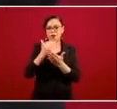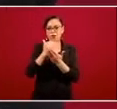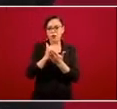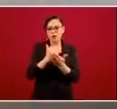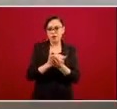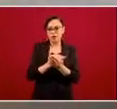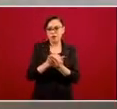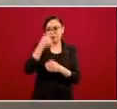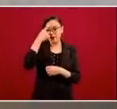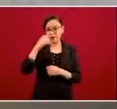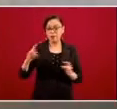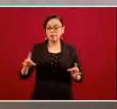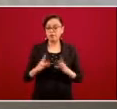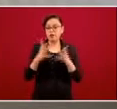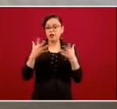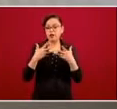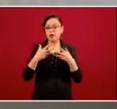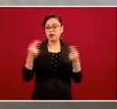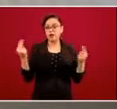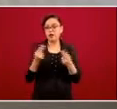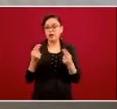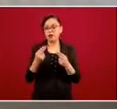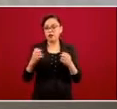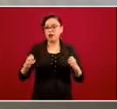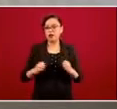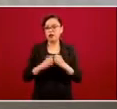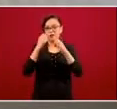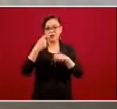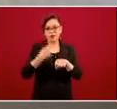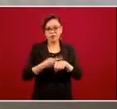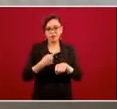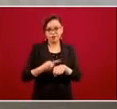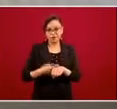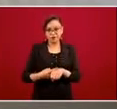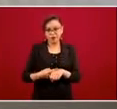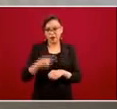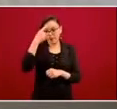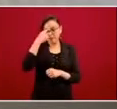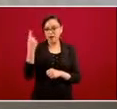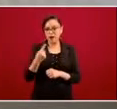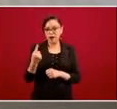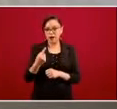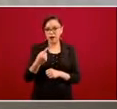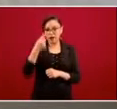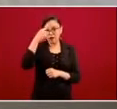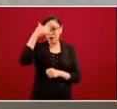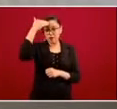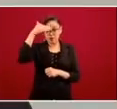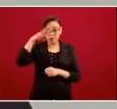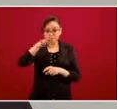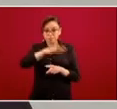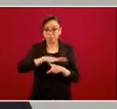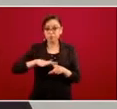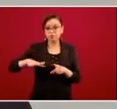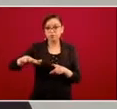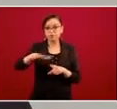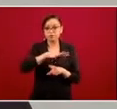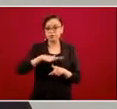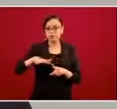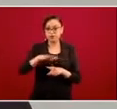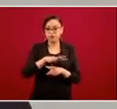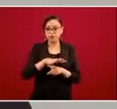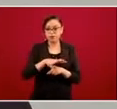first there was a file denominated Guide Project for the attention of